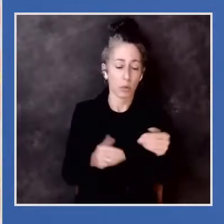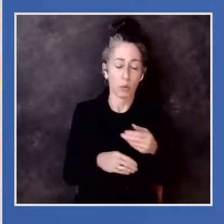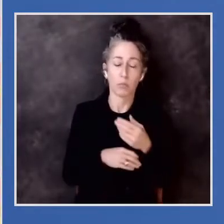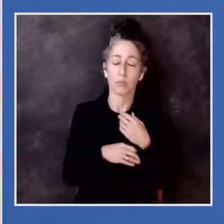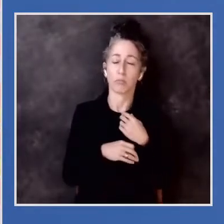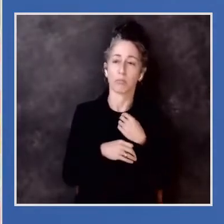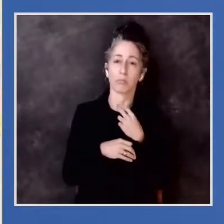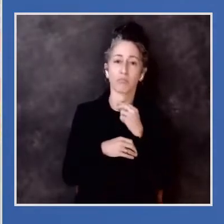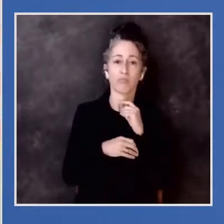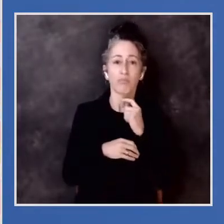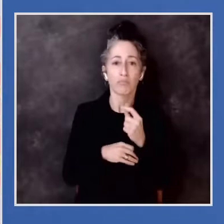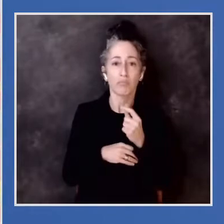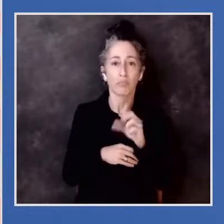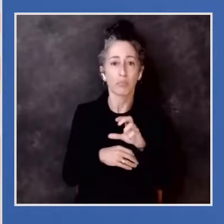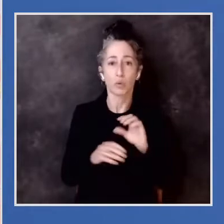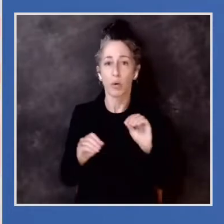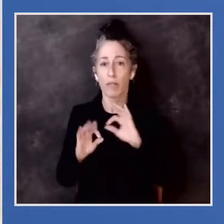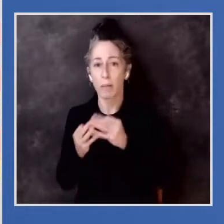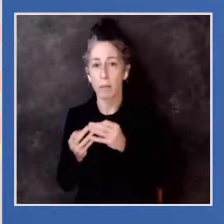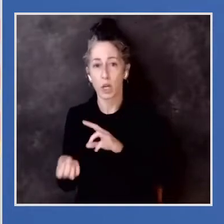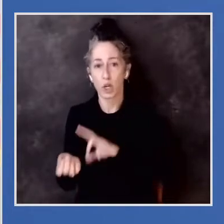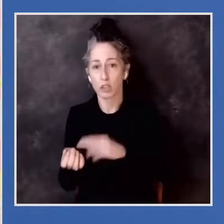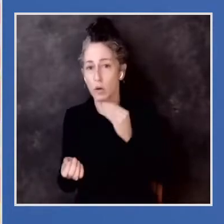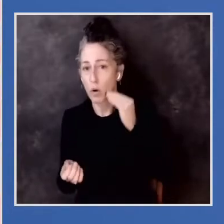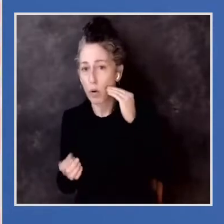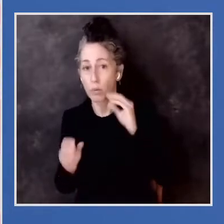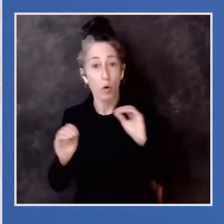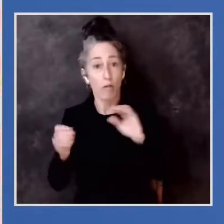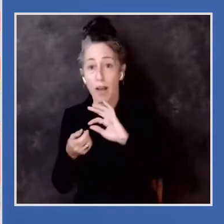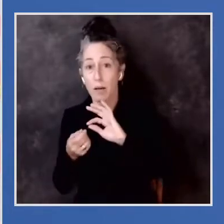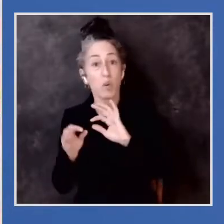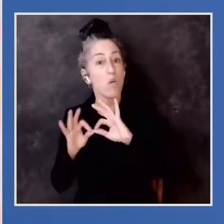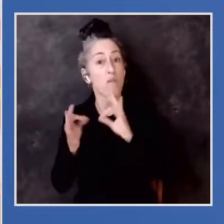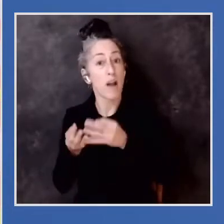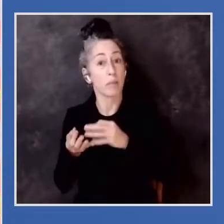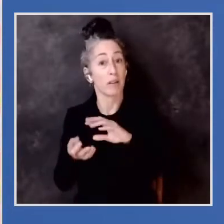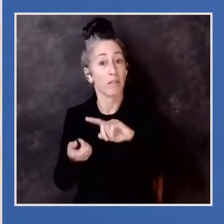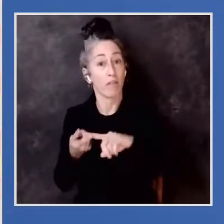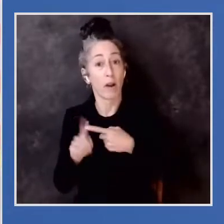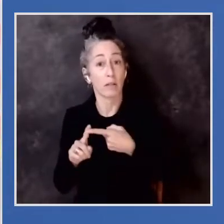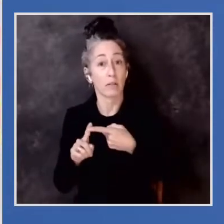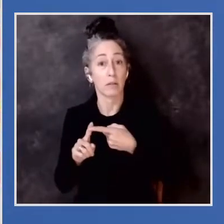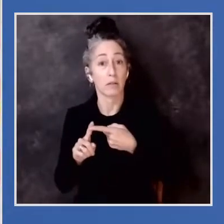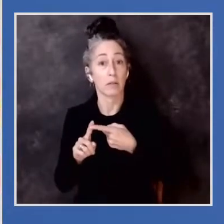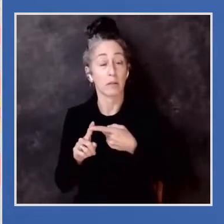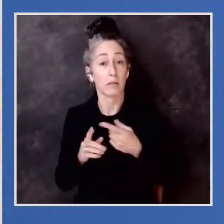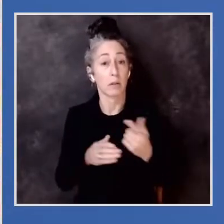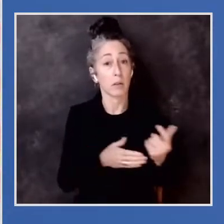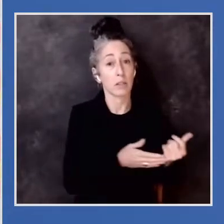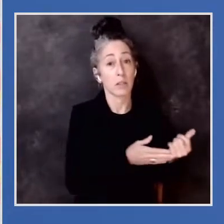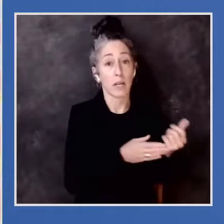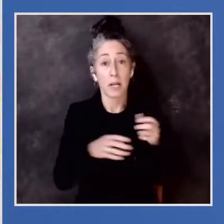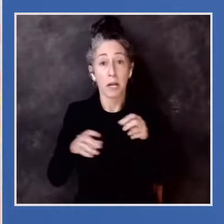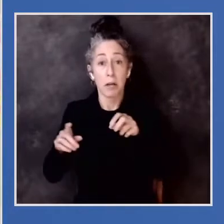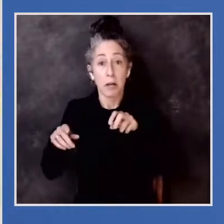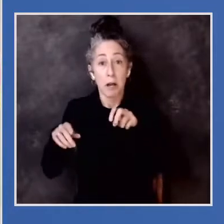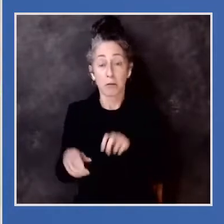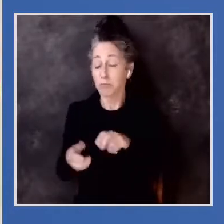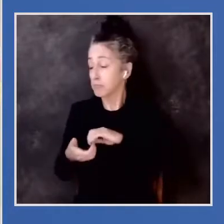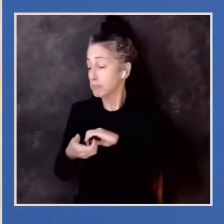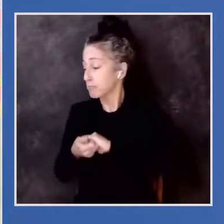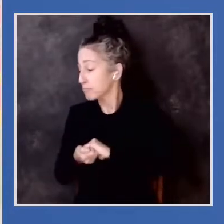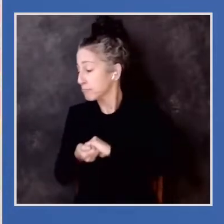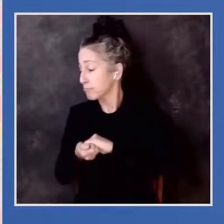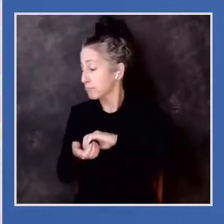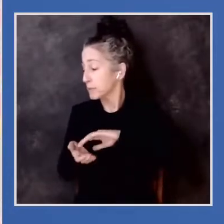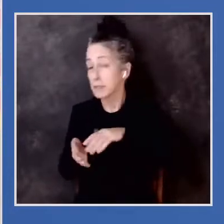family, no friends, no loved ones beside them in those final moments. And it haunts so many